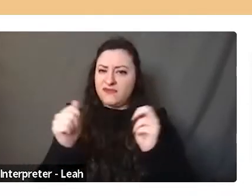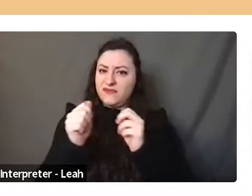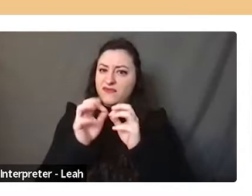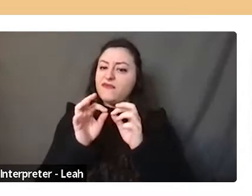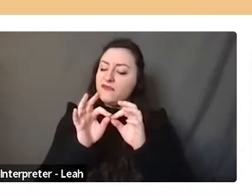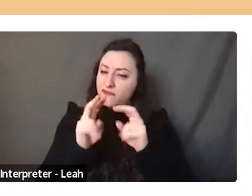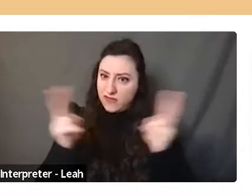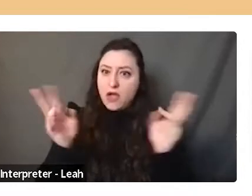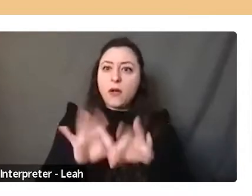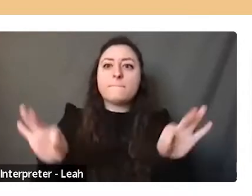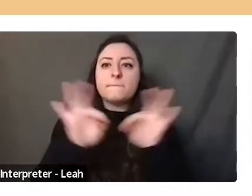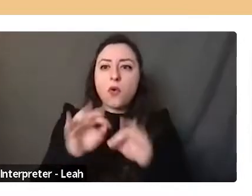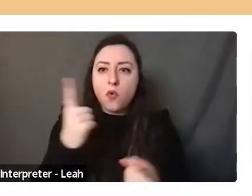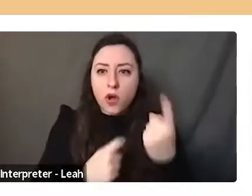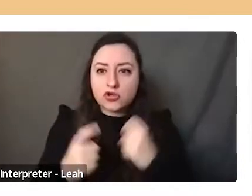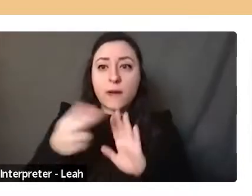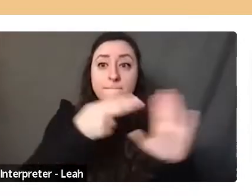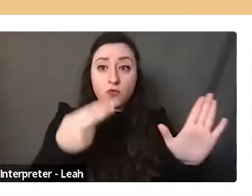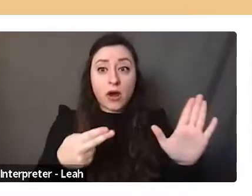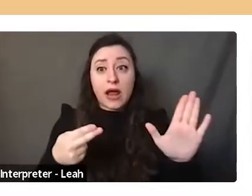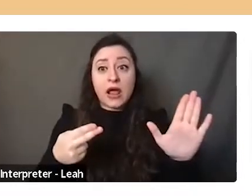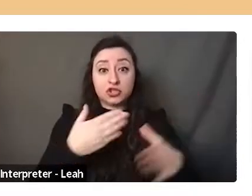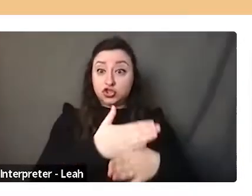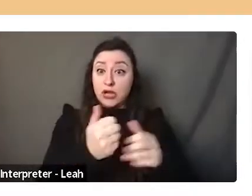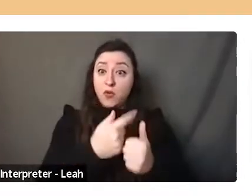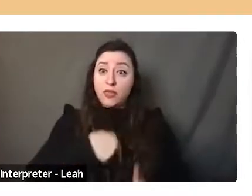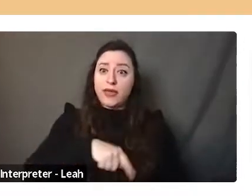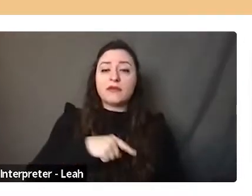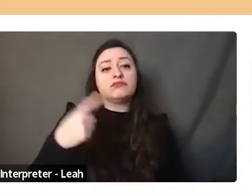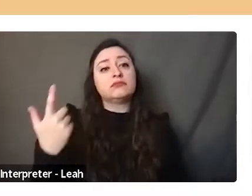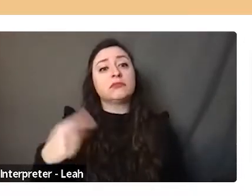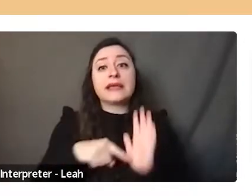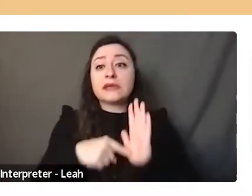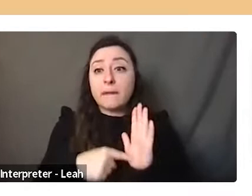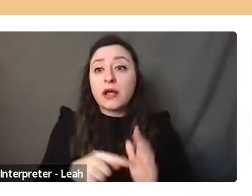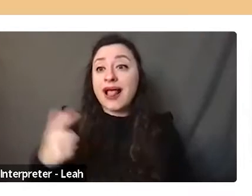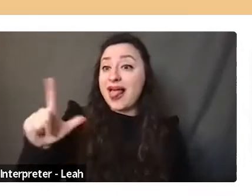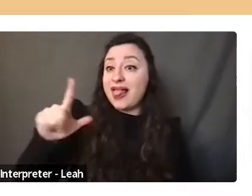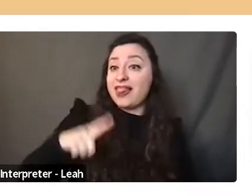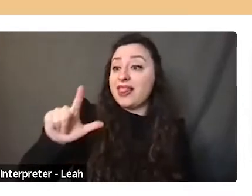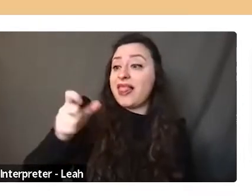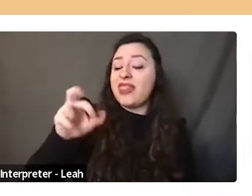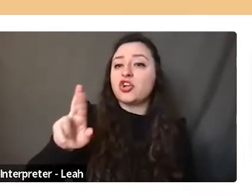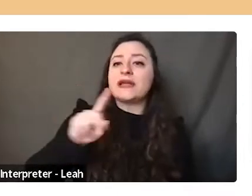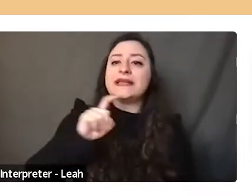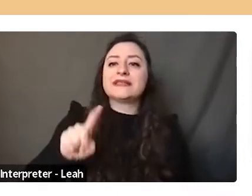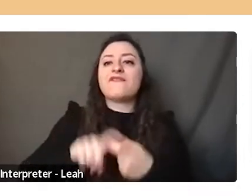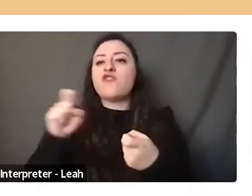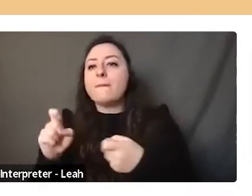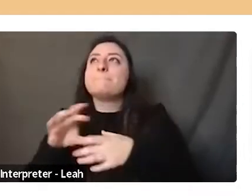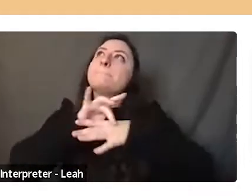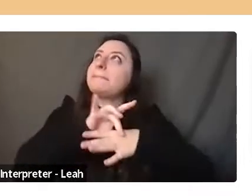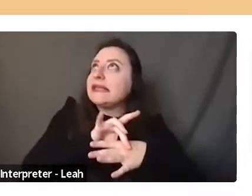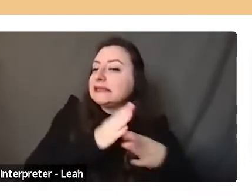or comments the brands would share with us. For example, leather is a byproduct of the meat industry